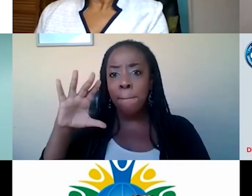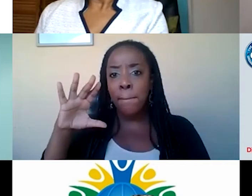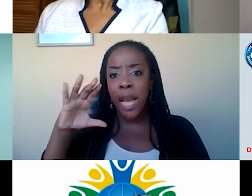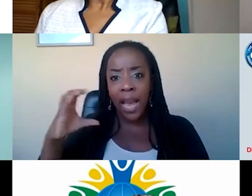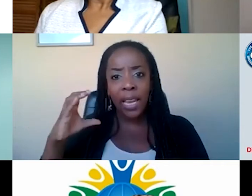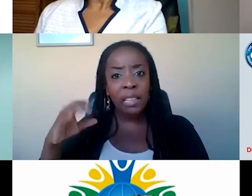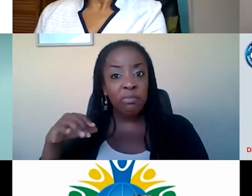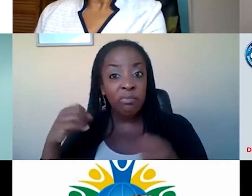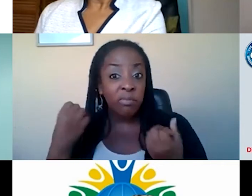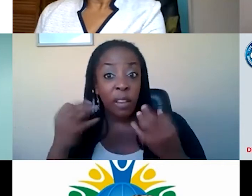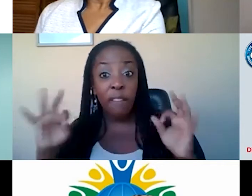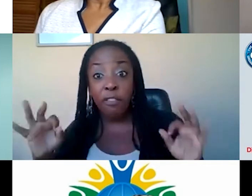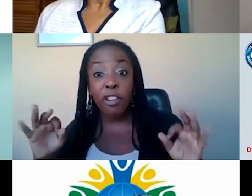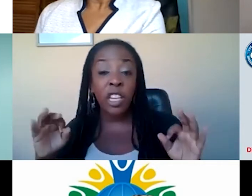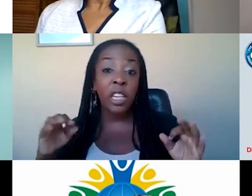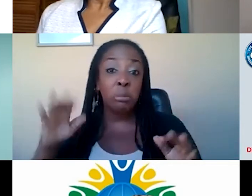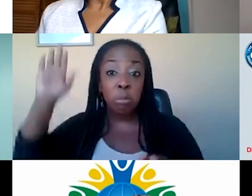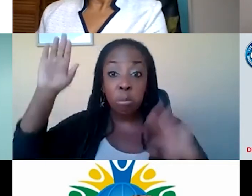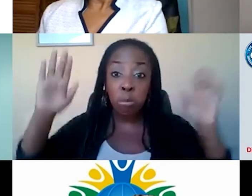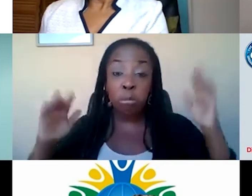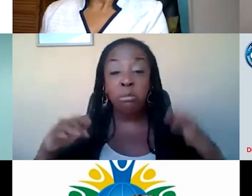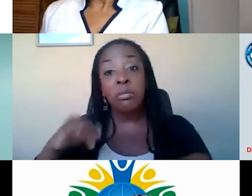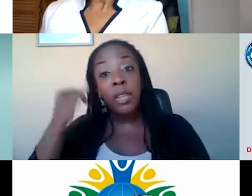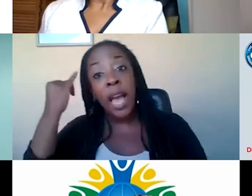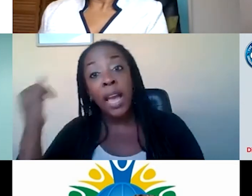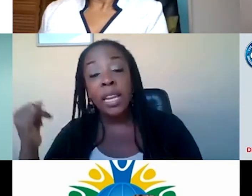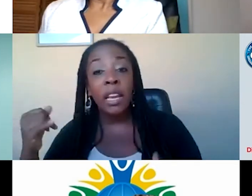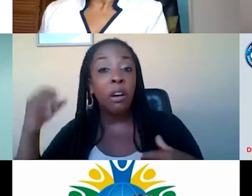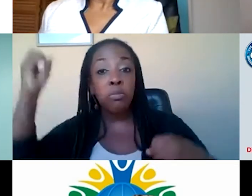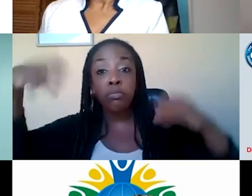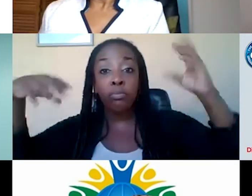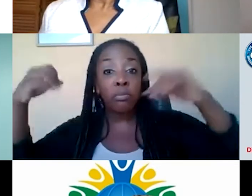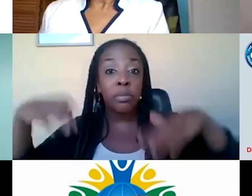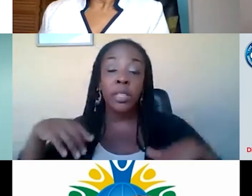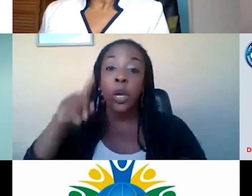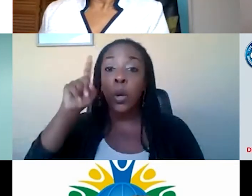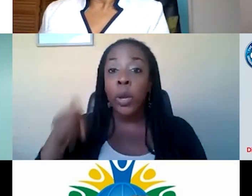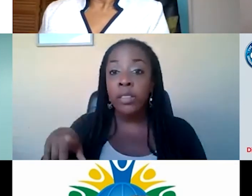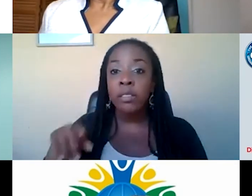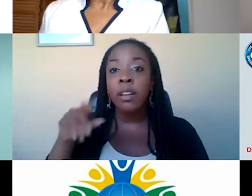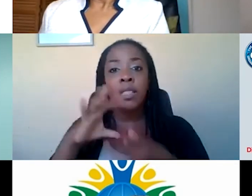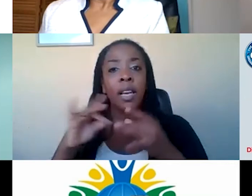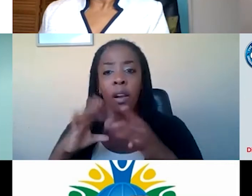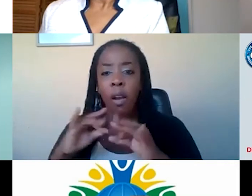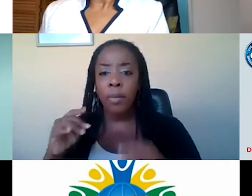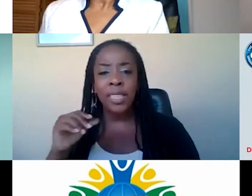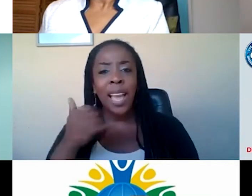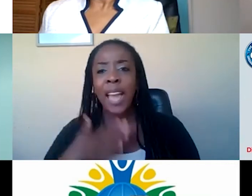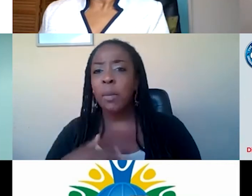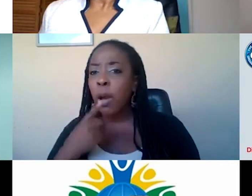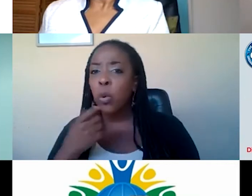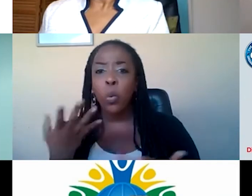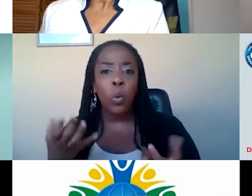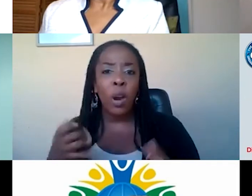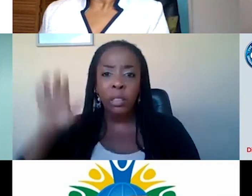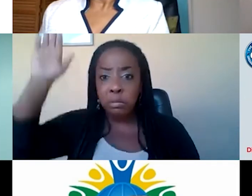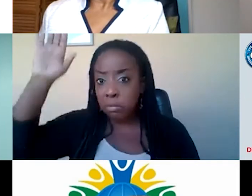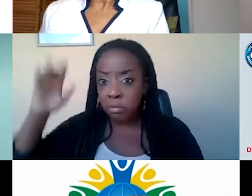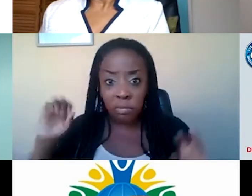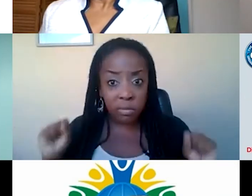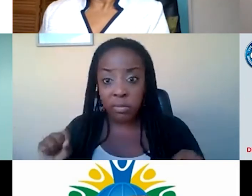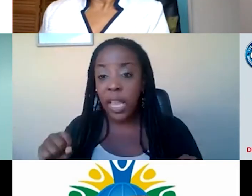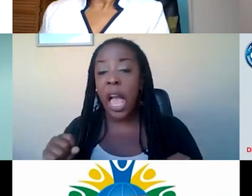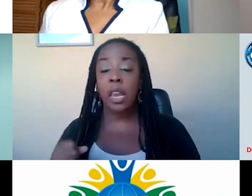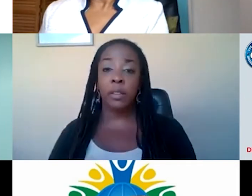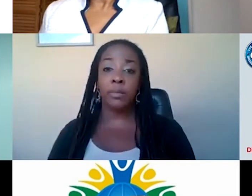ideas, thoughts, more questions and comments. So let me deal with these questions and anyone who would like to jump in.